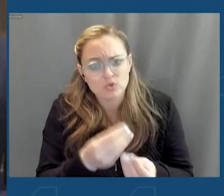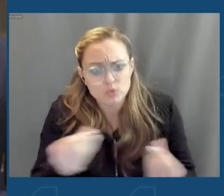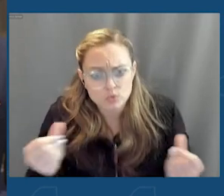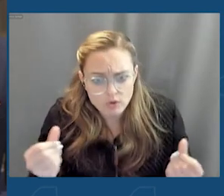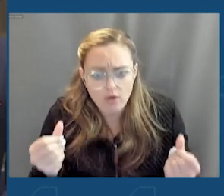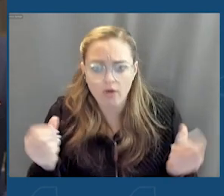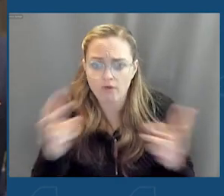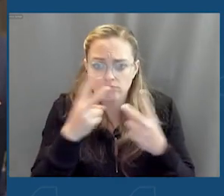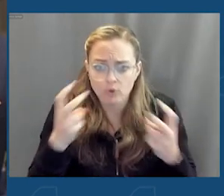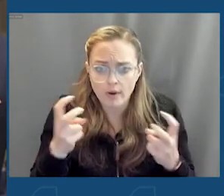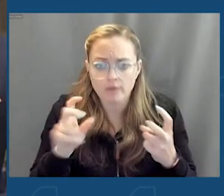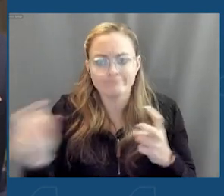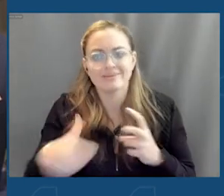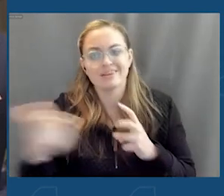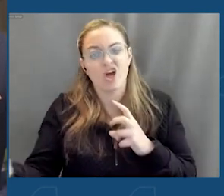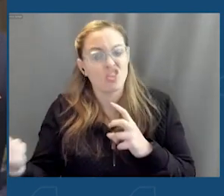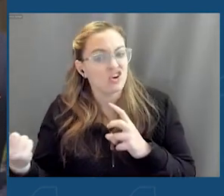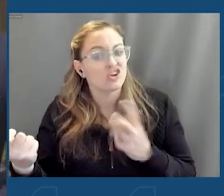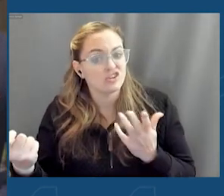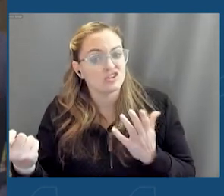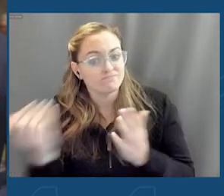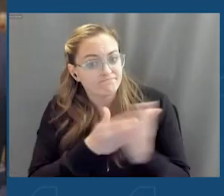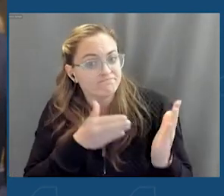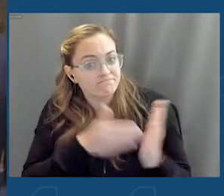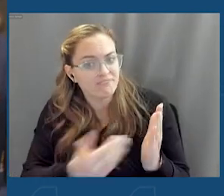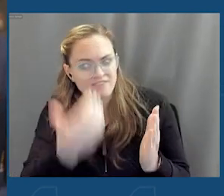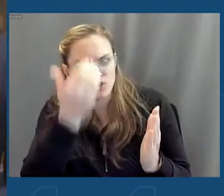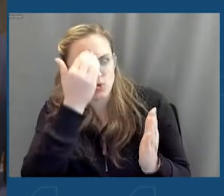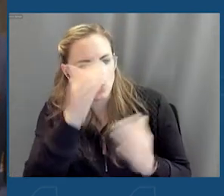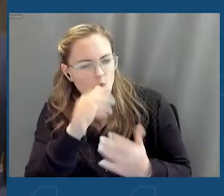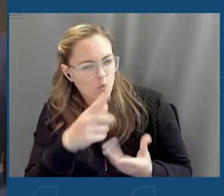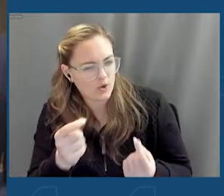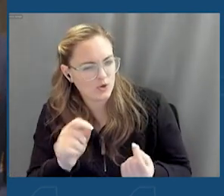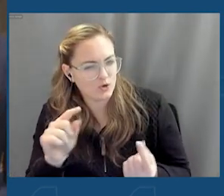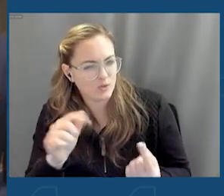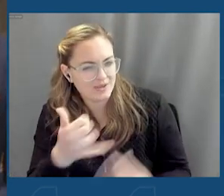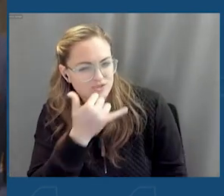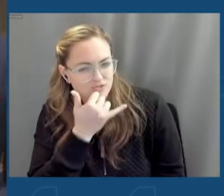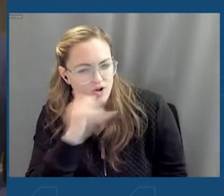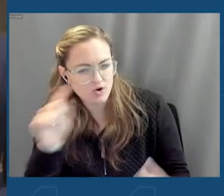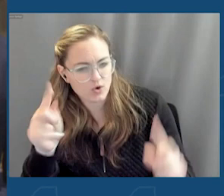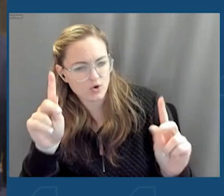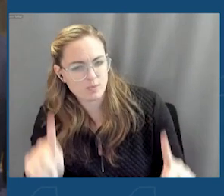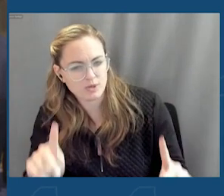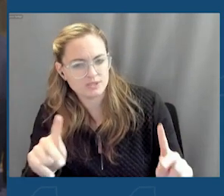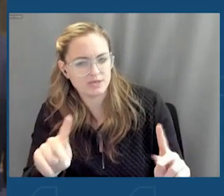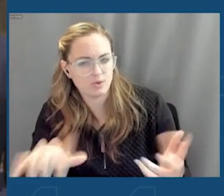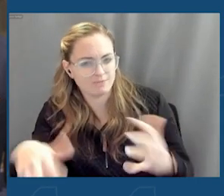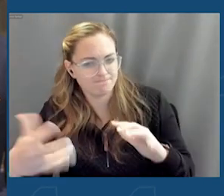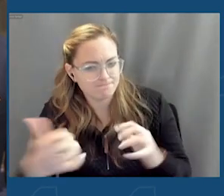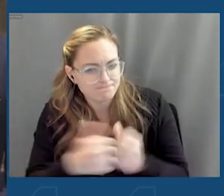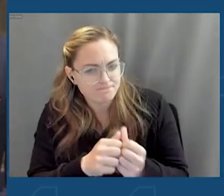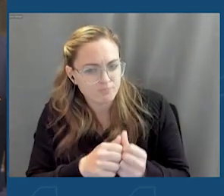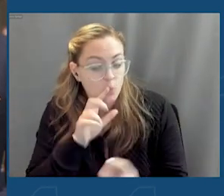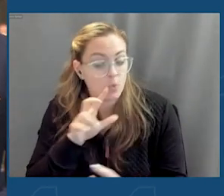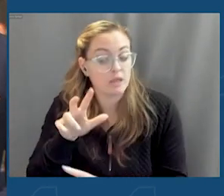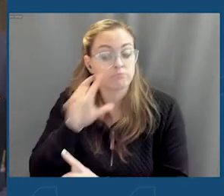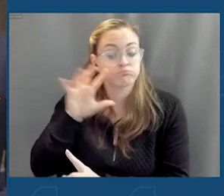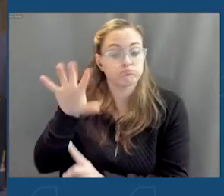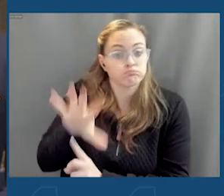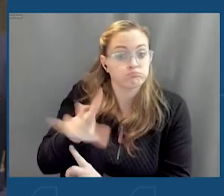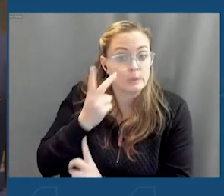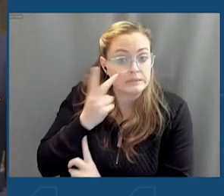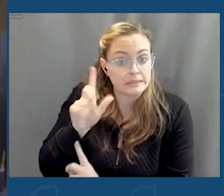again, another deterrent if you know that what you're doing to hurt someone else or cause a problem is going to be captured on camera.